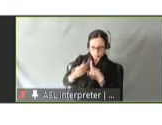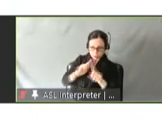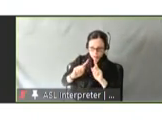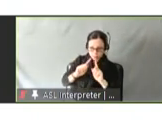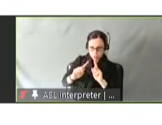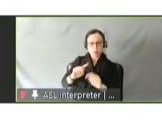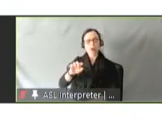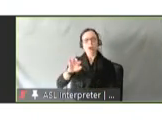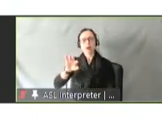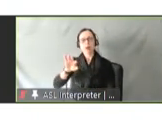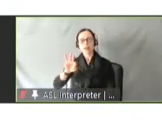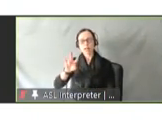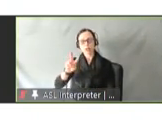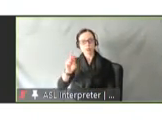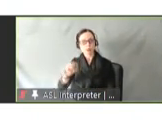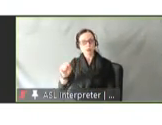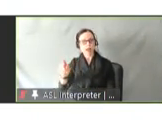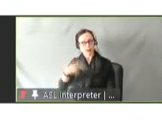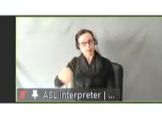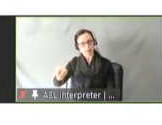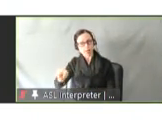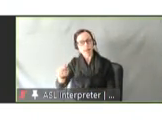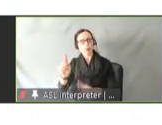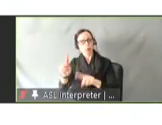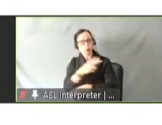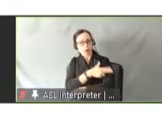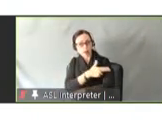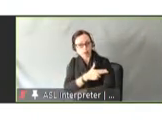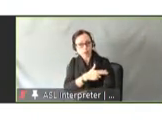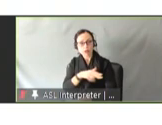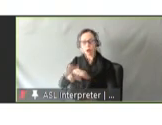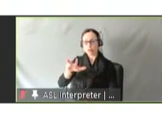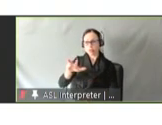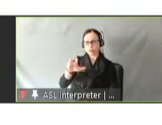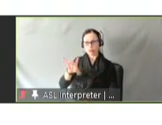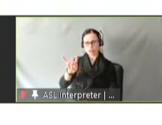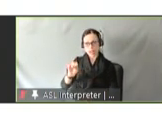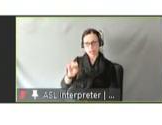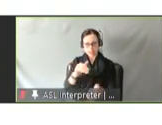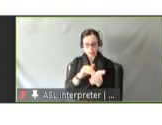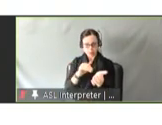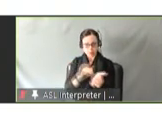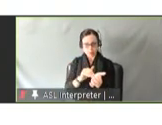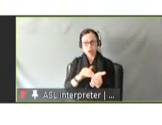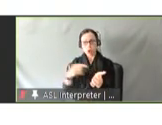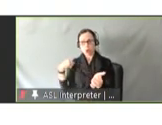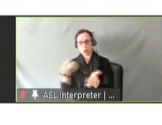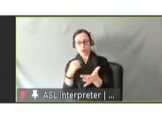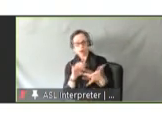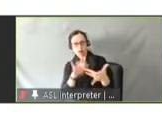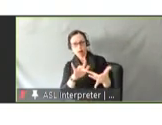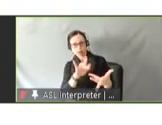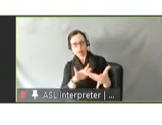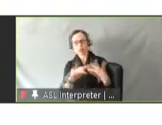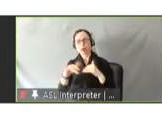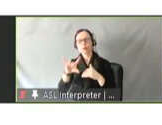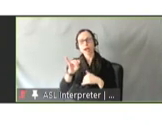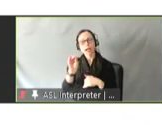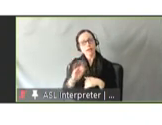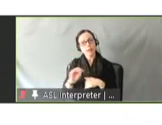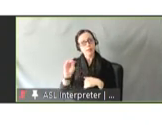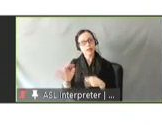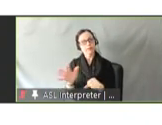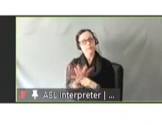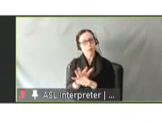of those were hospitalized. 380 providers of these patients were contacted, and over 80% were fully